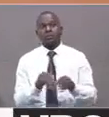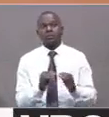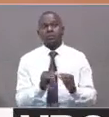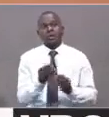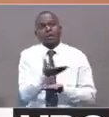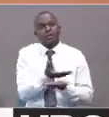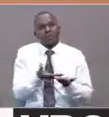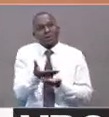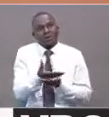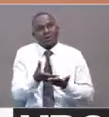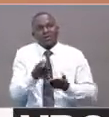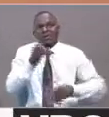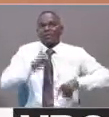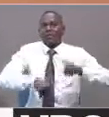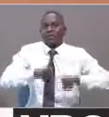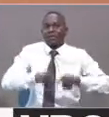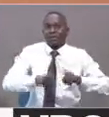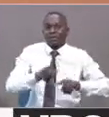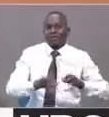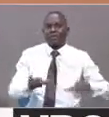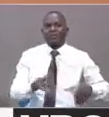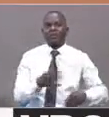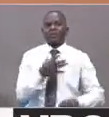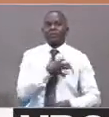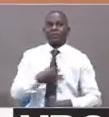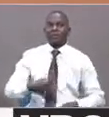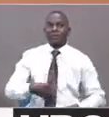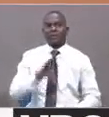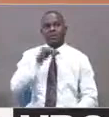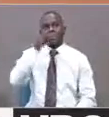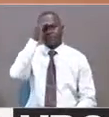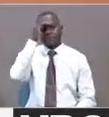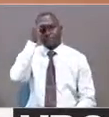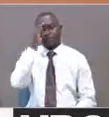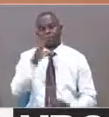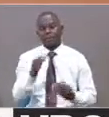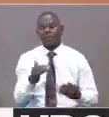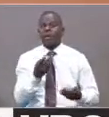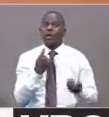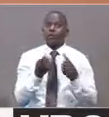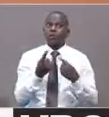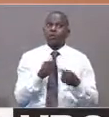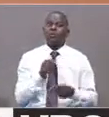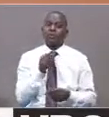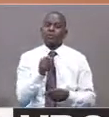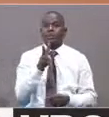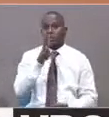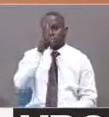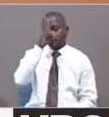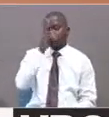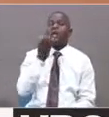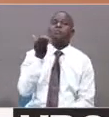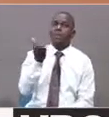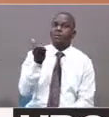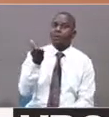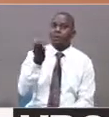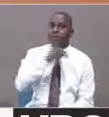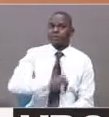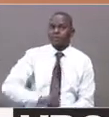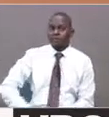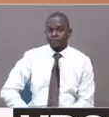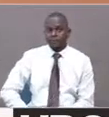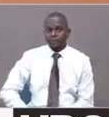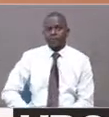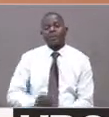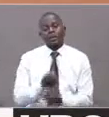about politics, we talk about the military, we talk about the police. We are talking about the witch doctor who is in the village there.